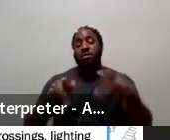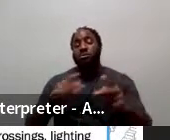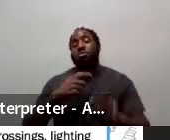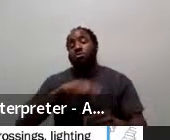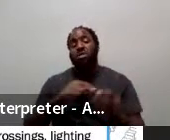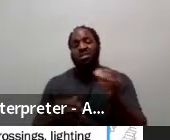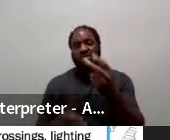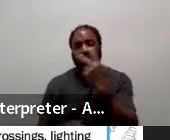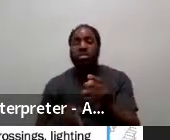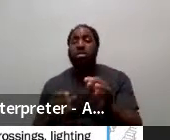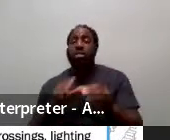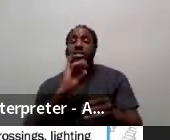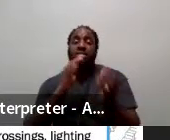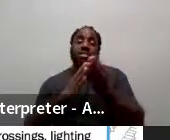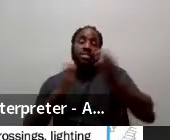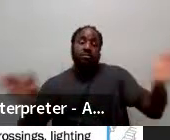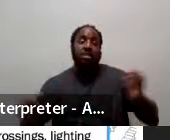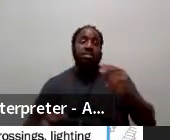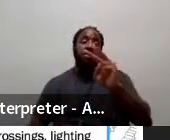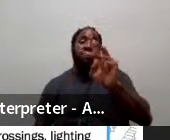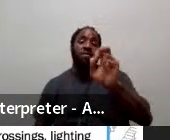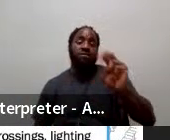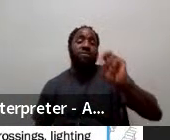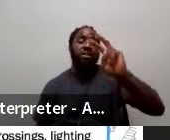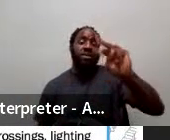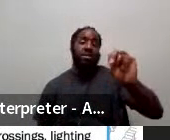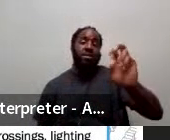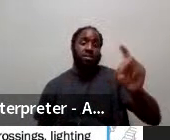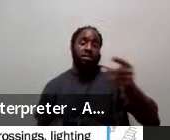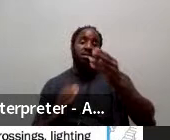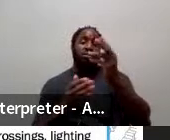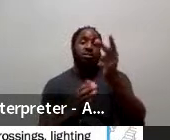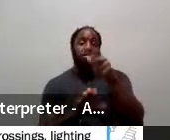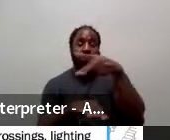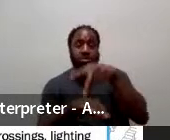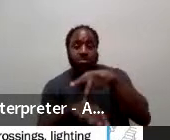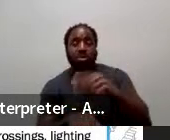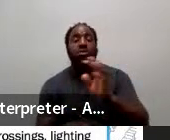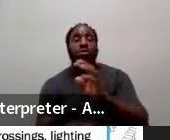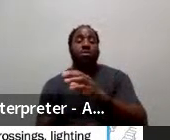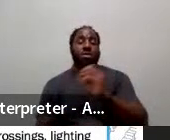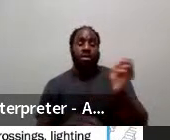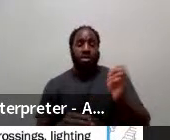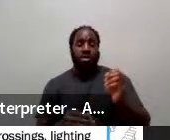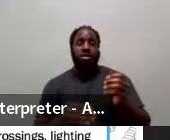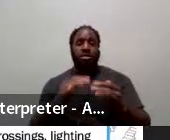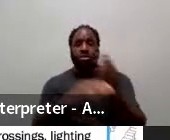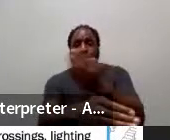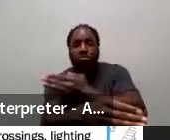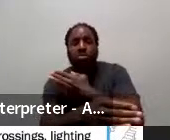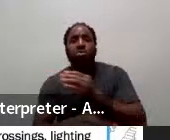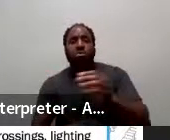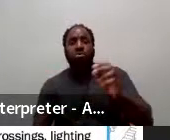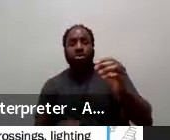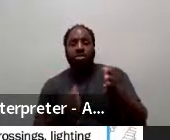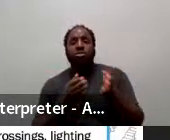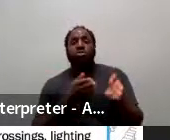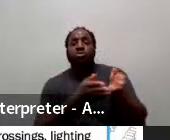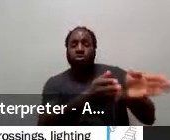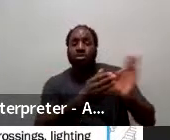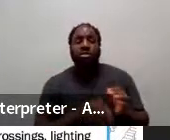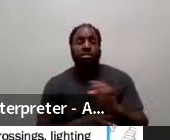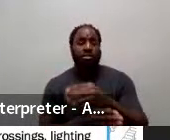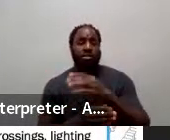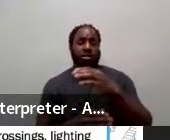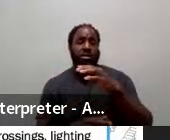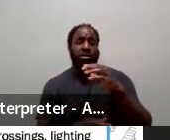are the expansion of Van Nest Park throughout the mapping of Victor Street and the creation of an additional entrance to the station at